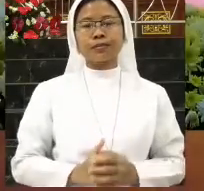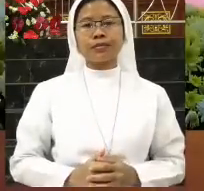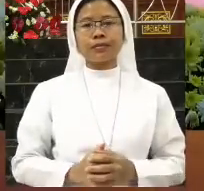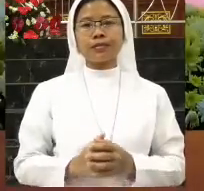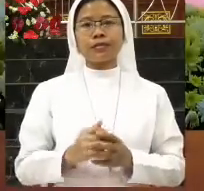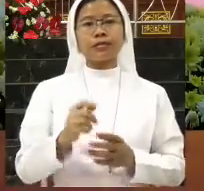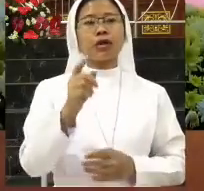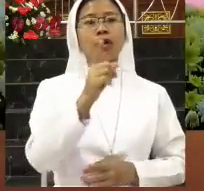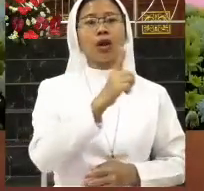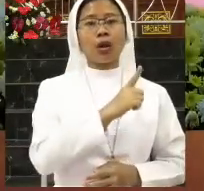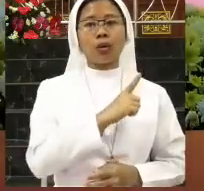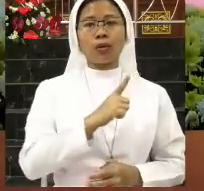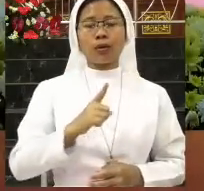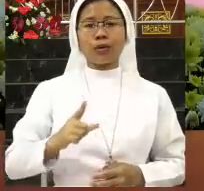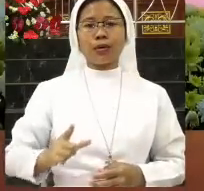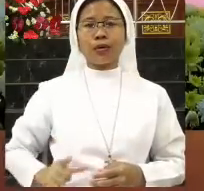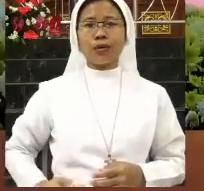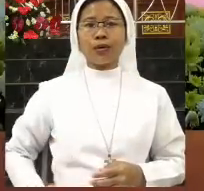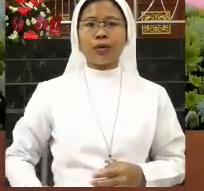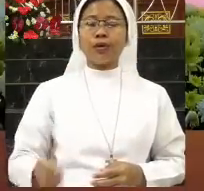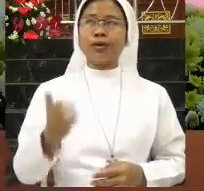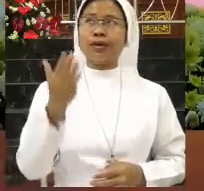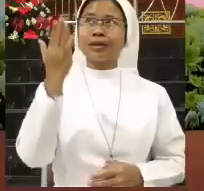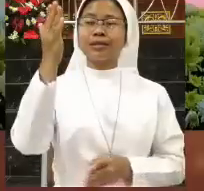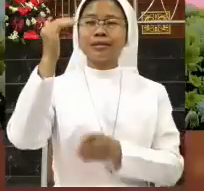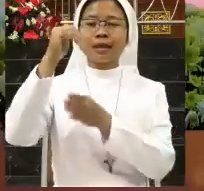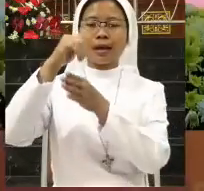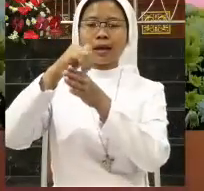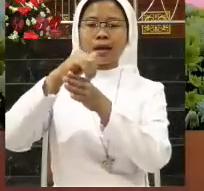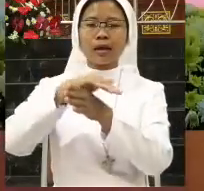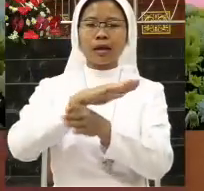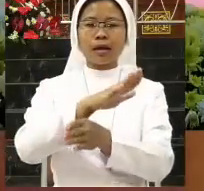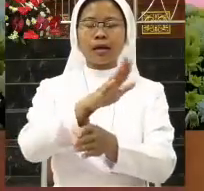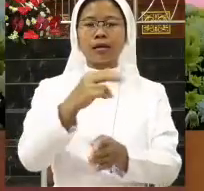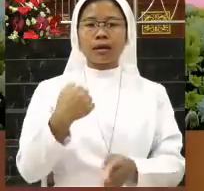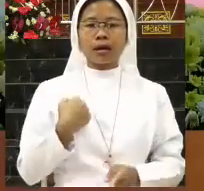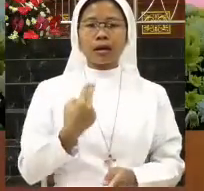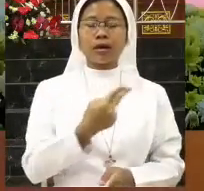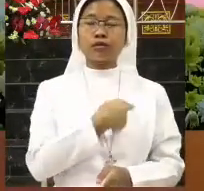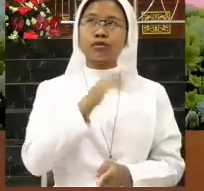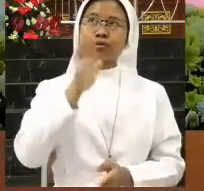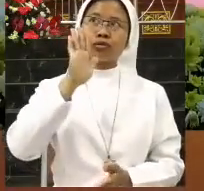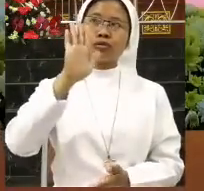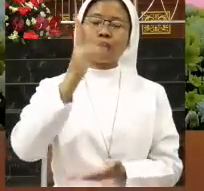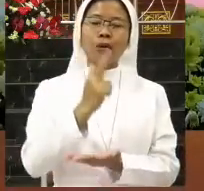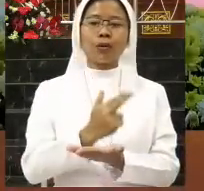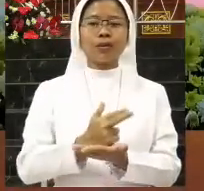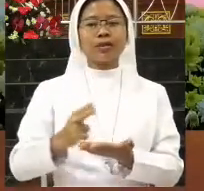Speed.